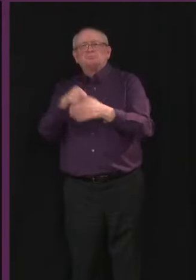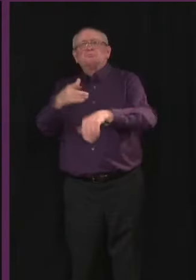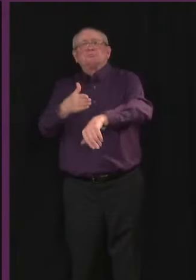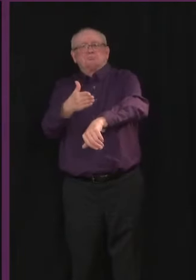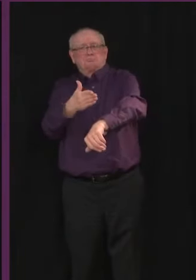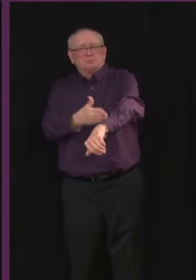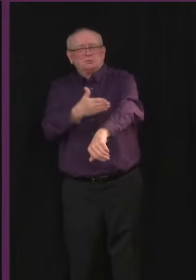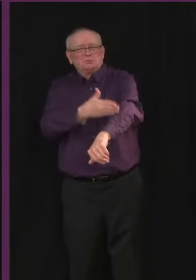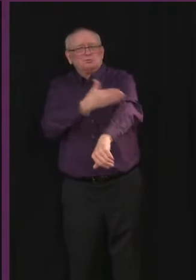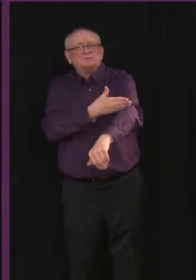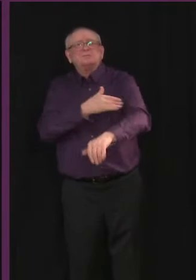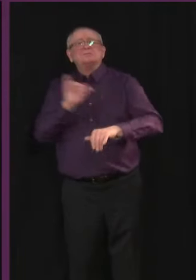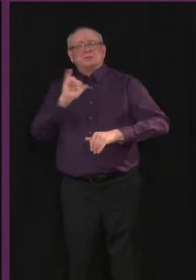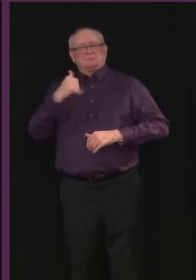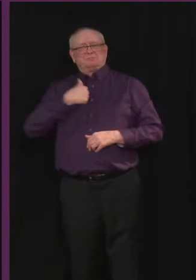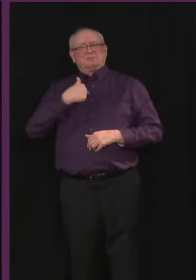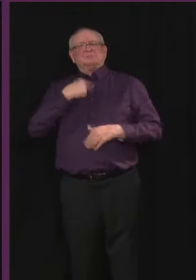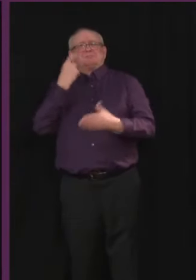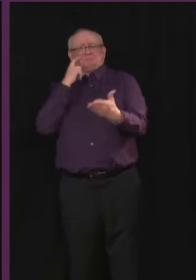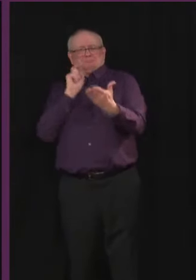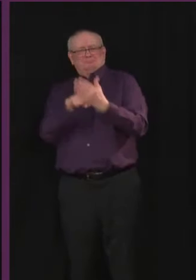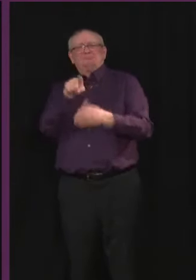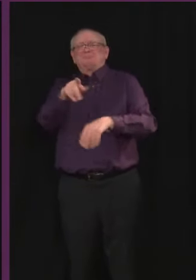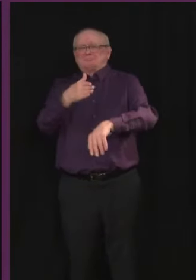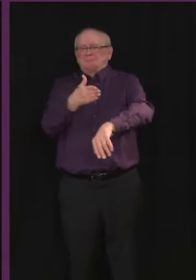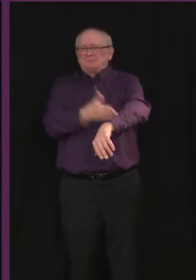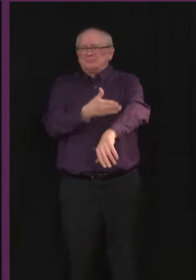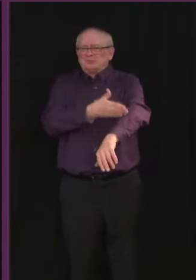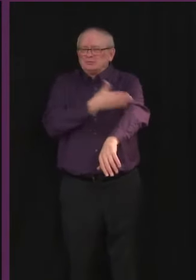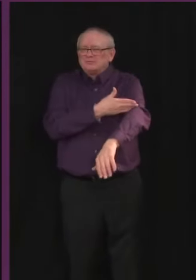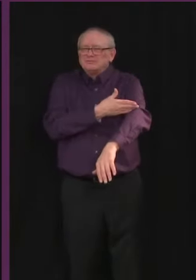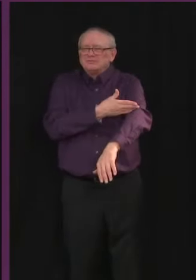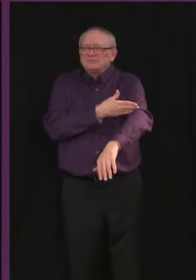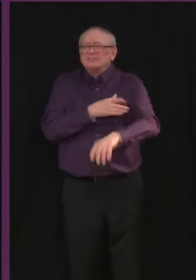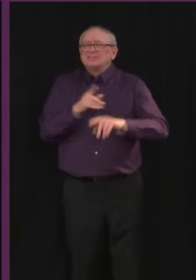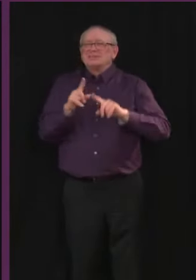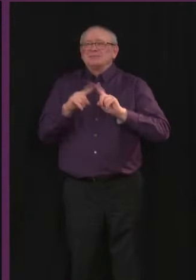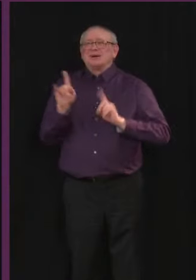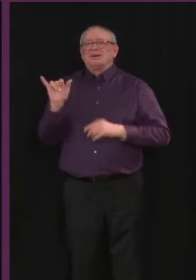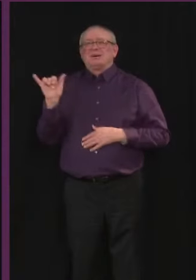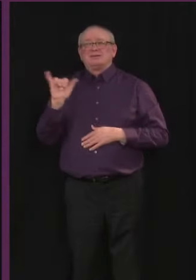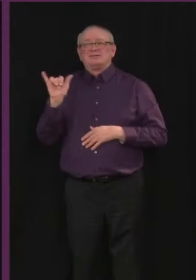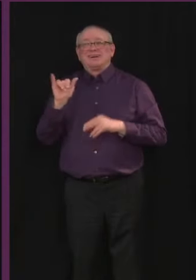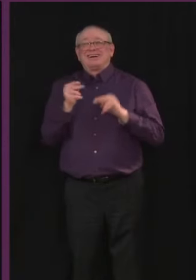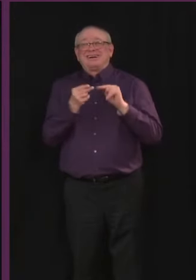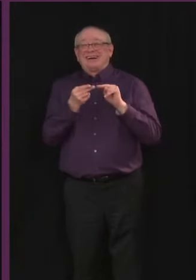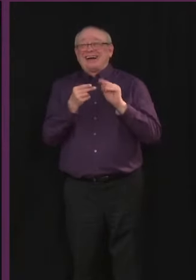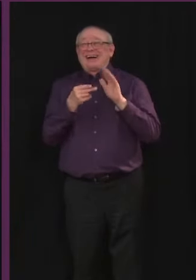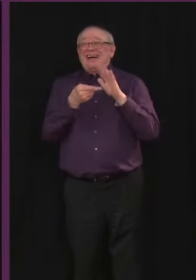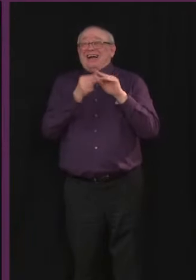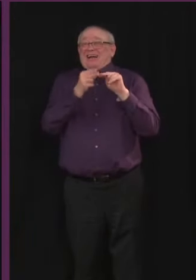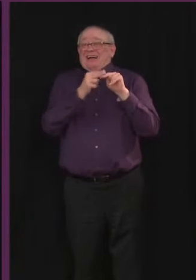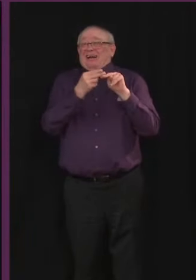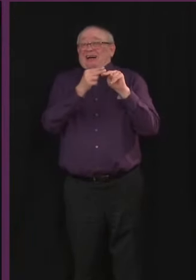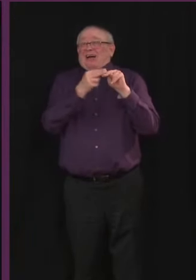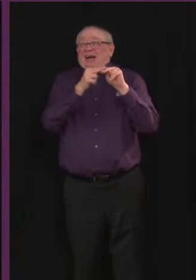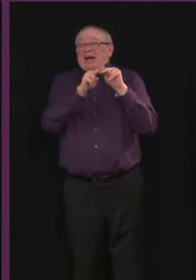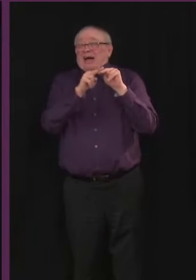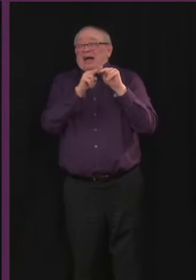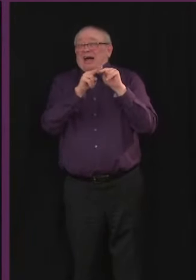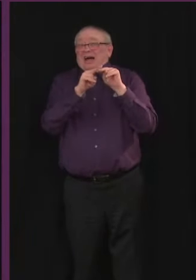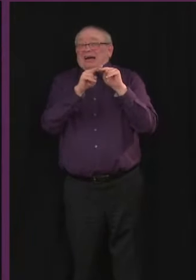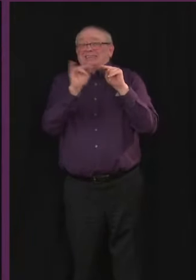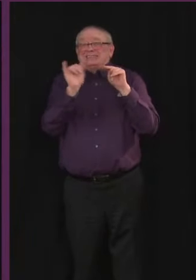very, very sharp and steep incline that was, frankly, quite striking to see from the second wave. I wonder